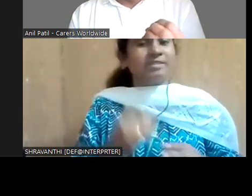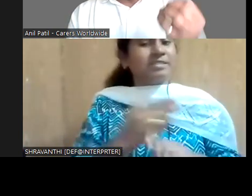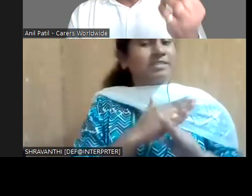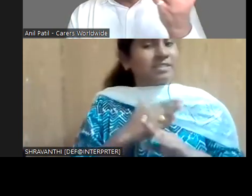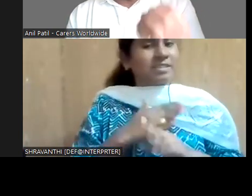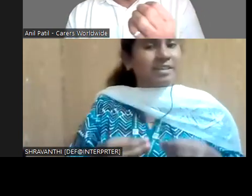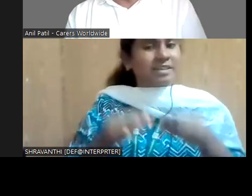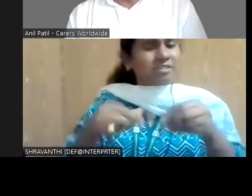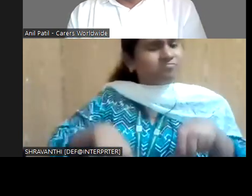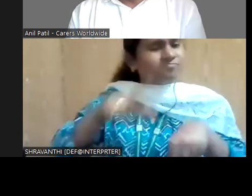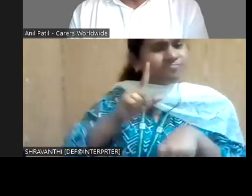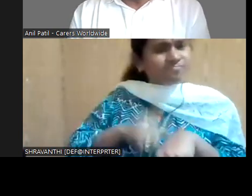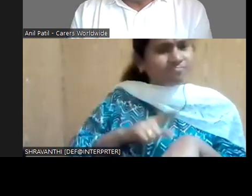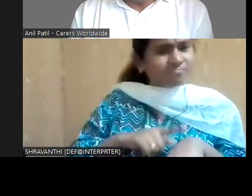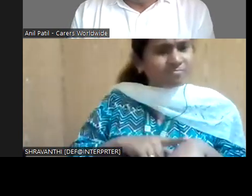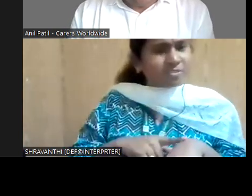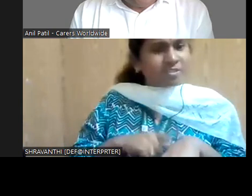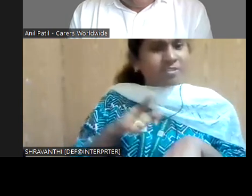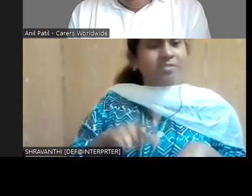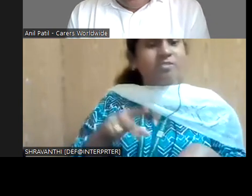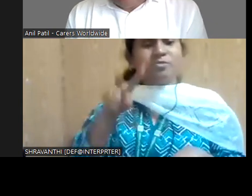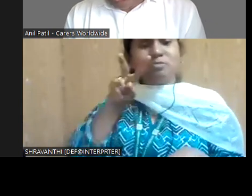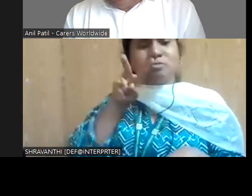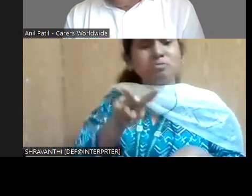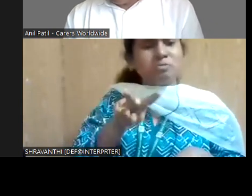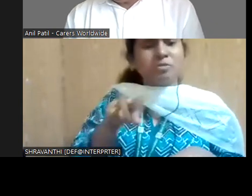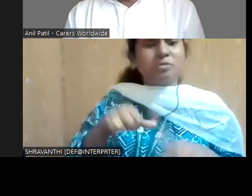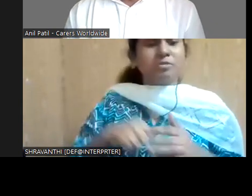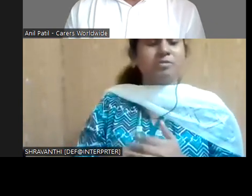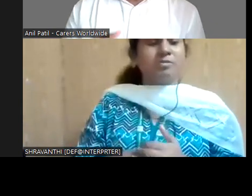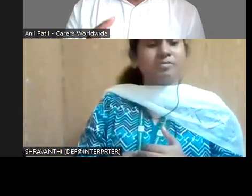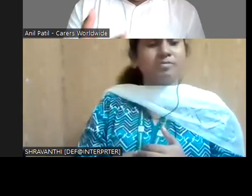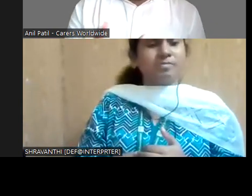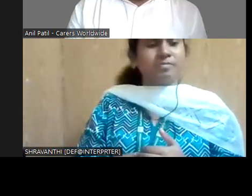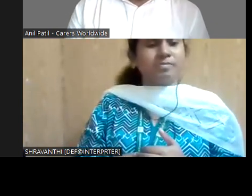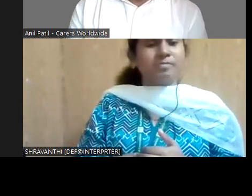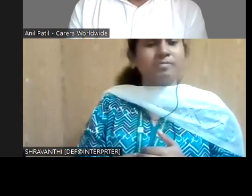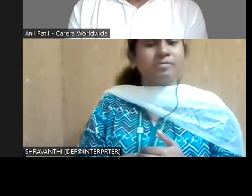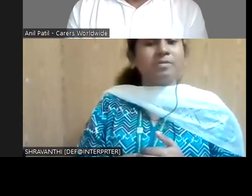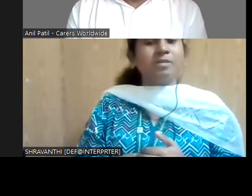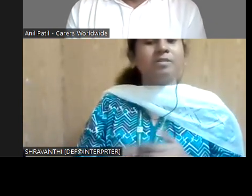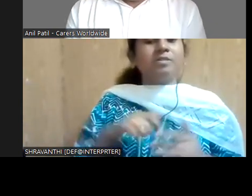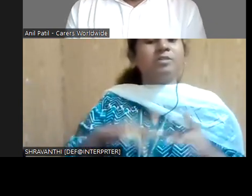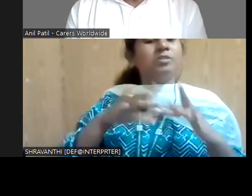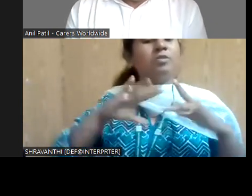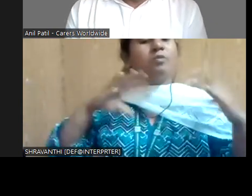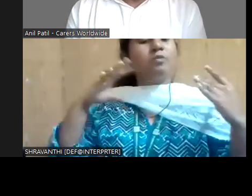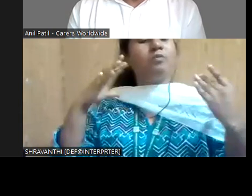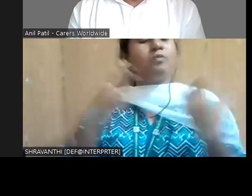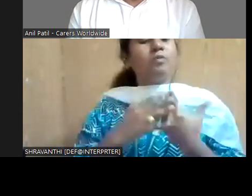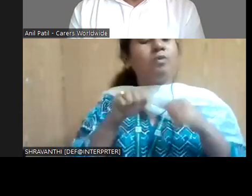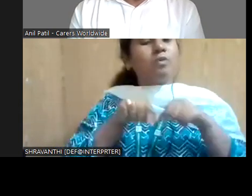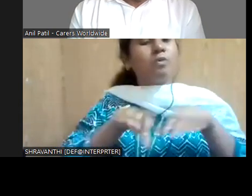us to look into from caregivers' point of view as well. Carers Worldwide has